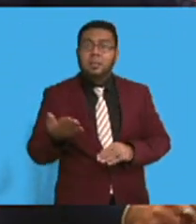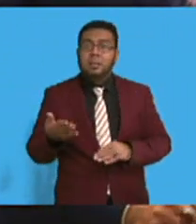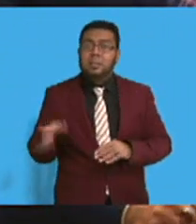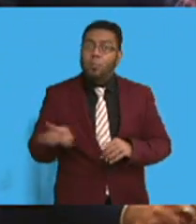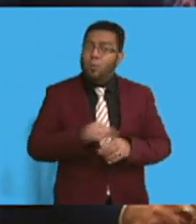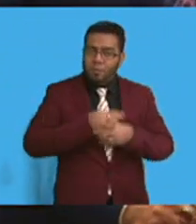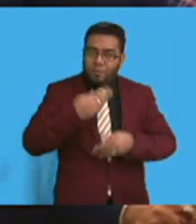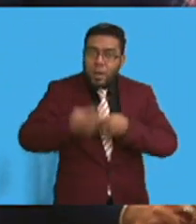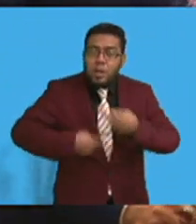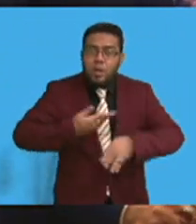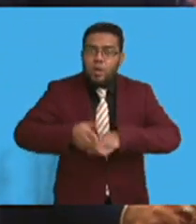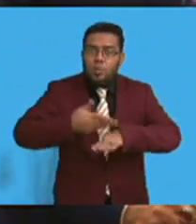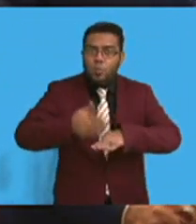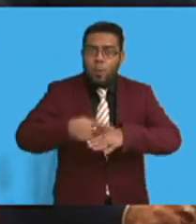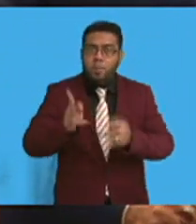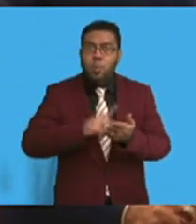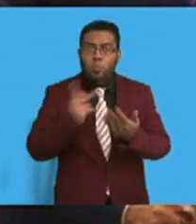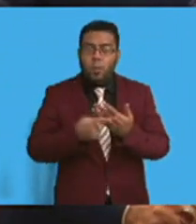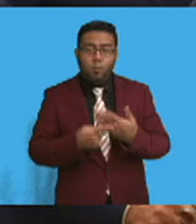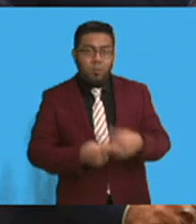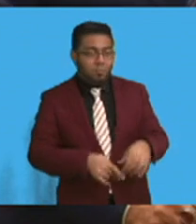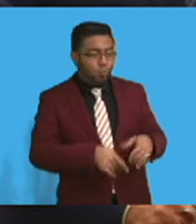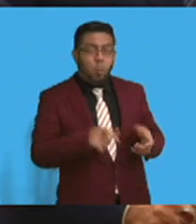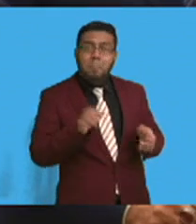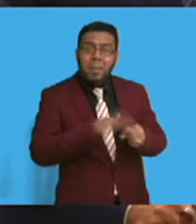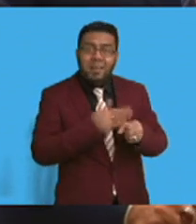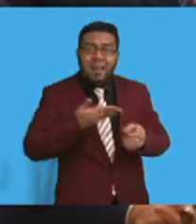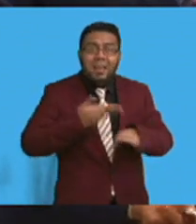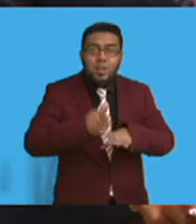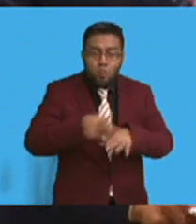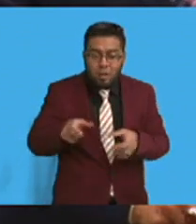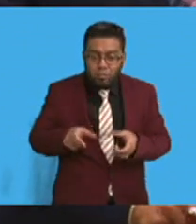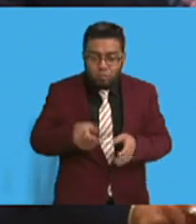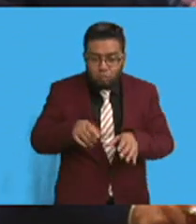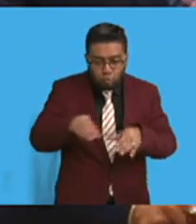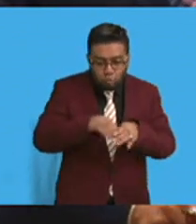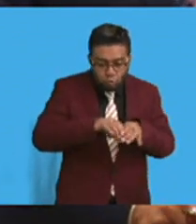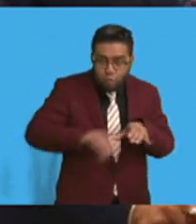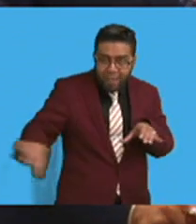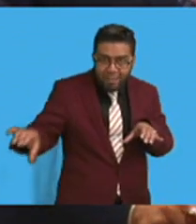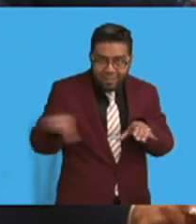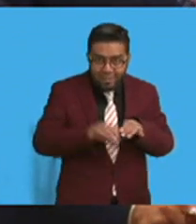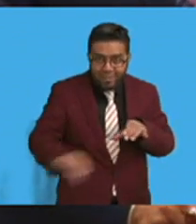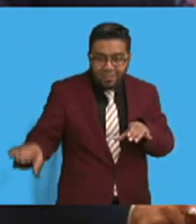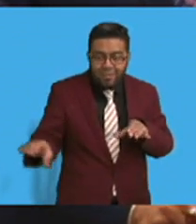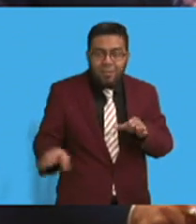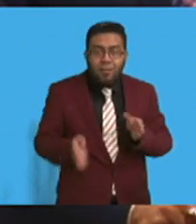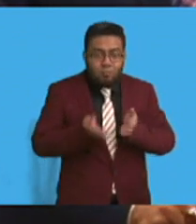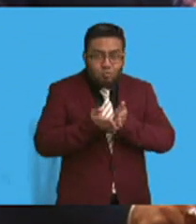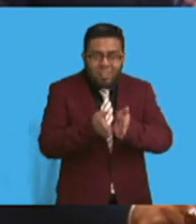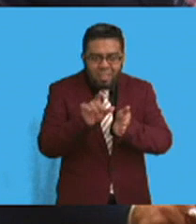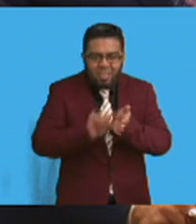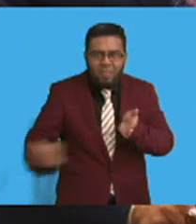out new programs as well, including the construction of drainage on farmland and expanding drainage infrastructure in rural residential